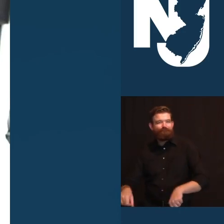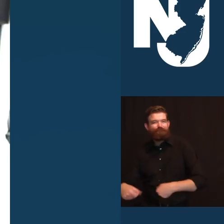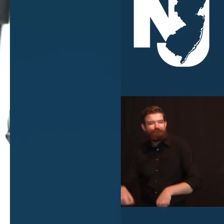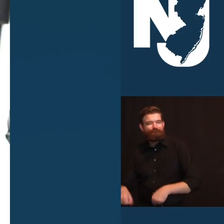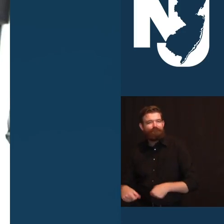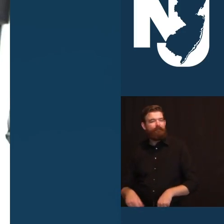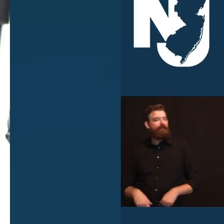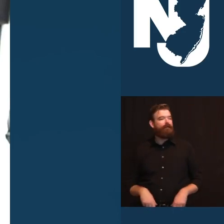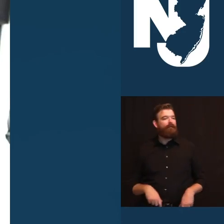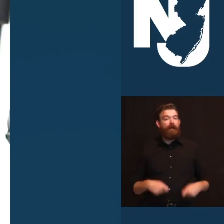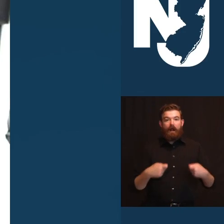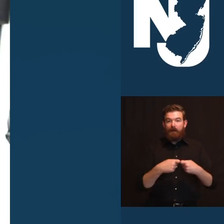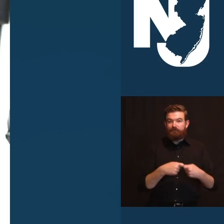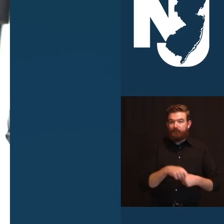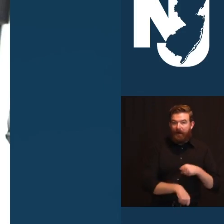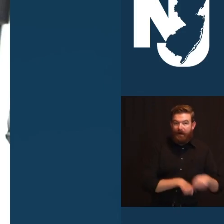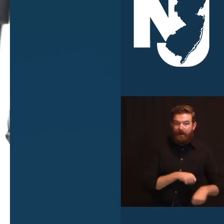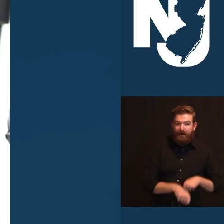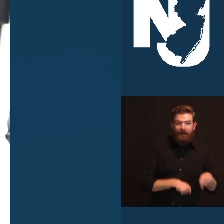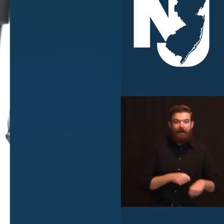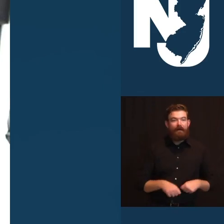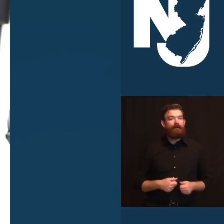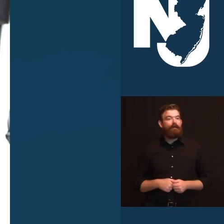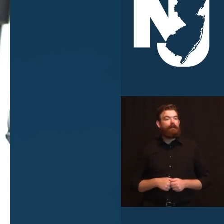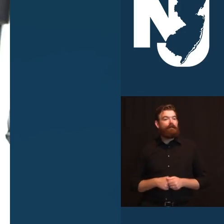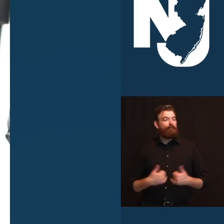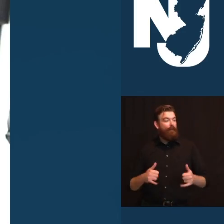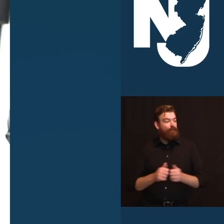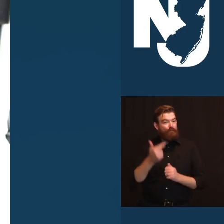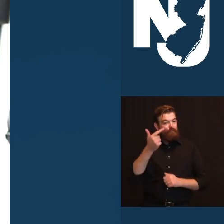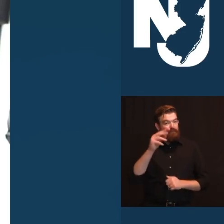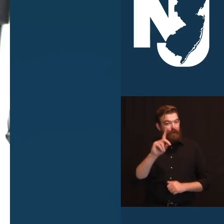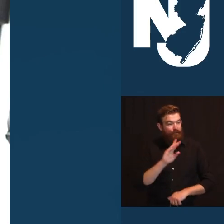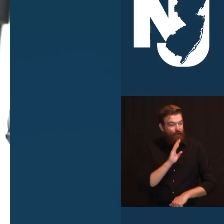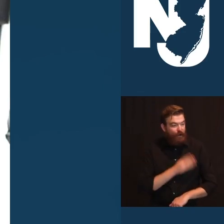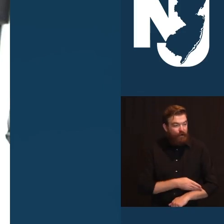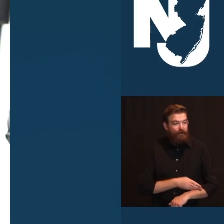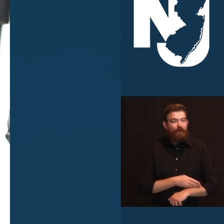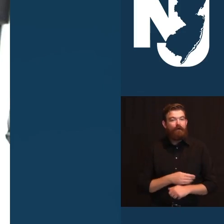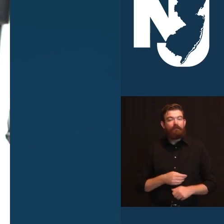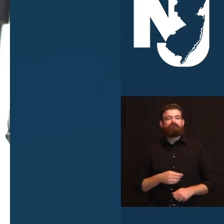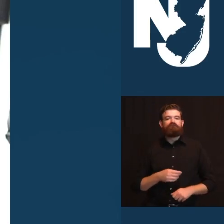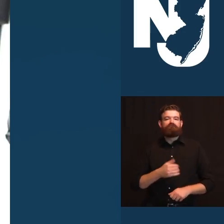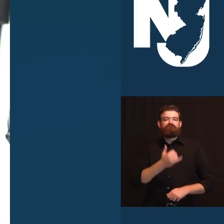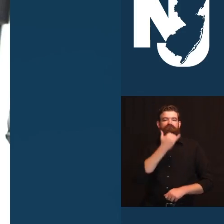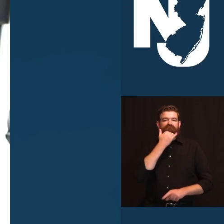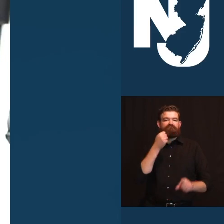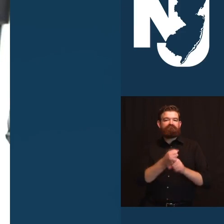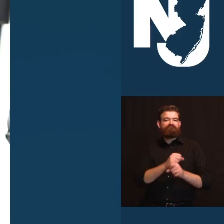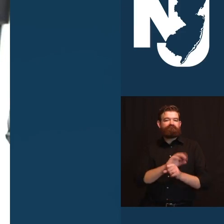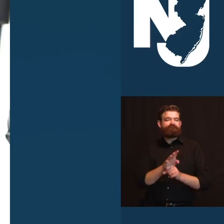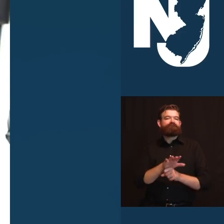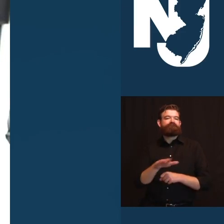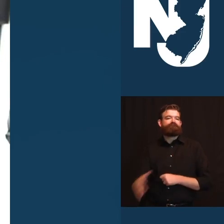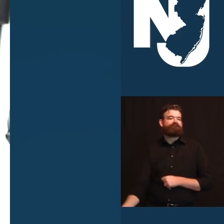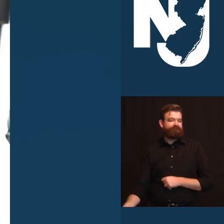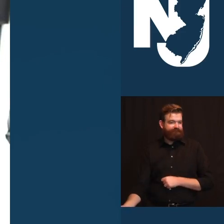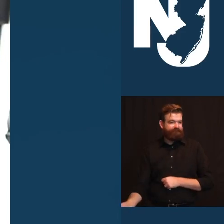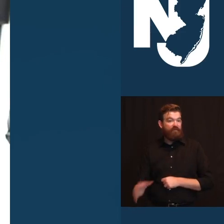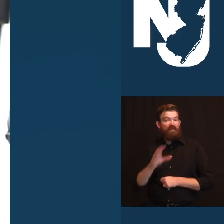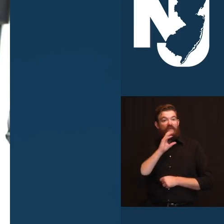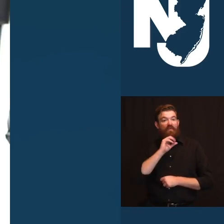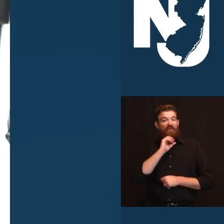and, quote, just hanging out with his family when he was taken by COVID-19. Tom was only 68 years old.